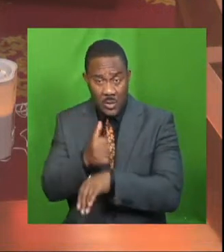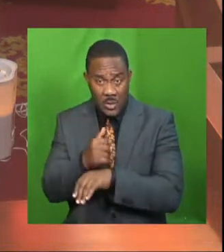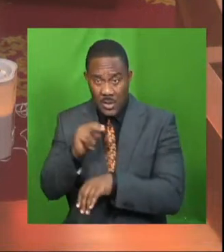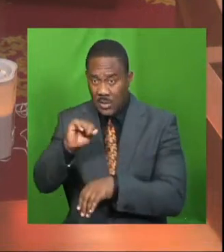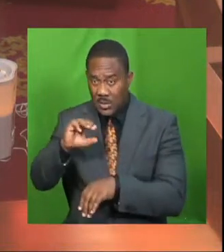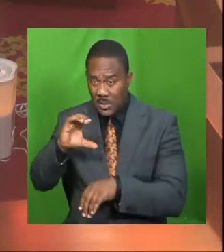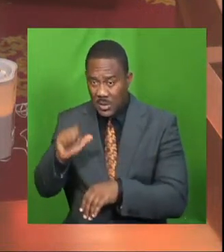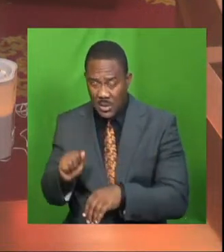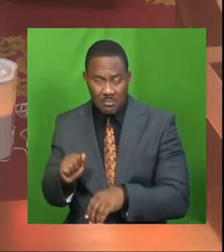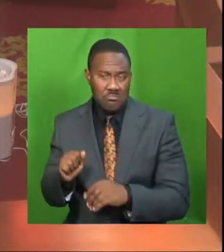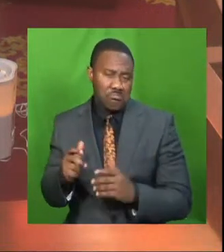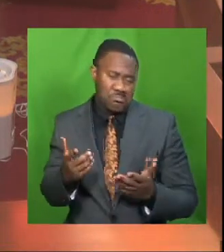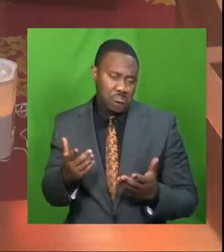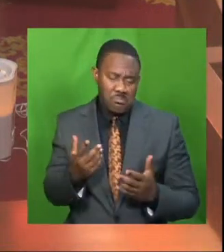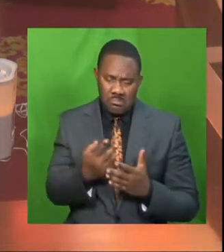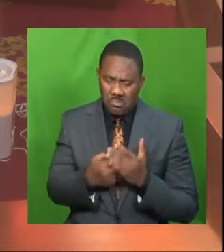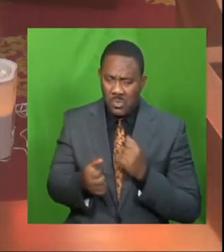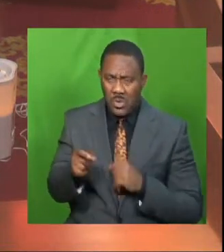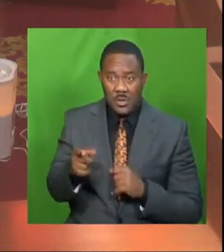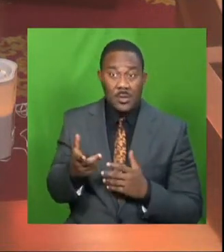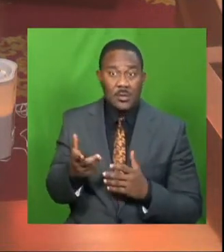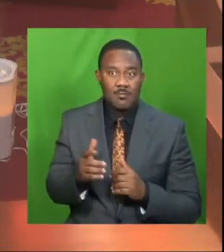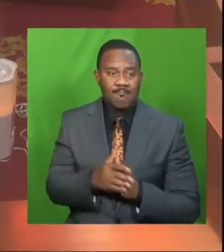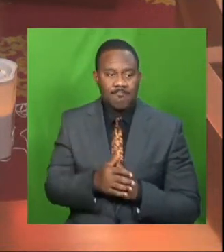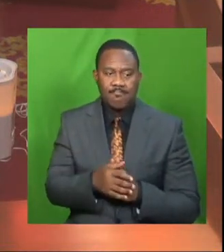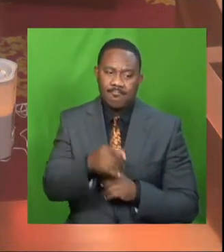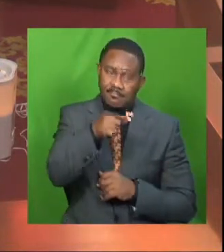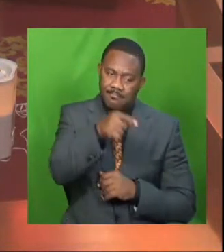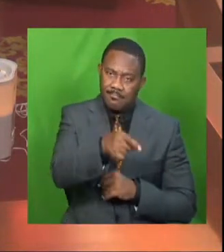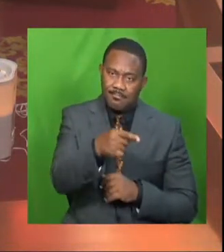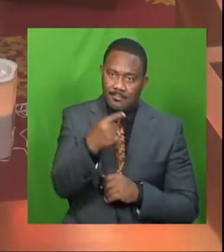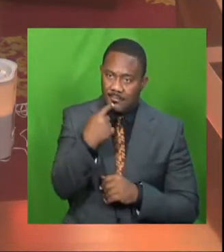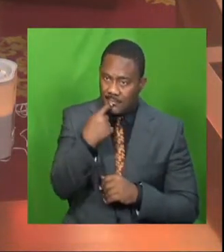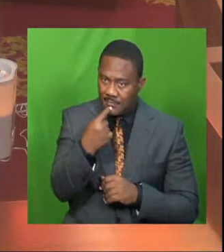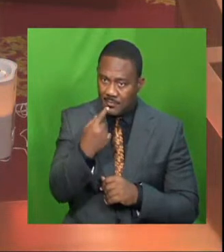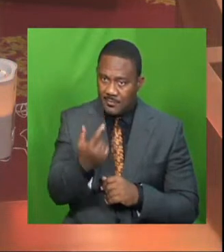agreement between them. Because, for instance, Mr. Speaker, like leader rightly shared,